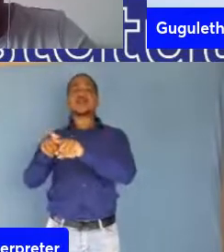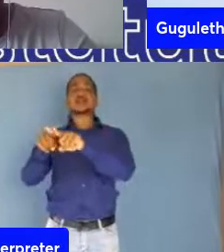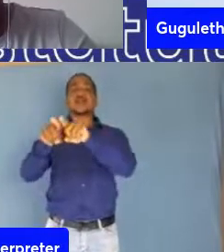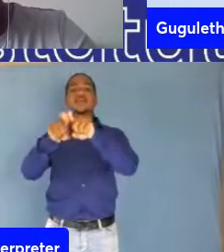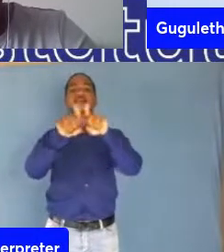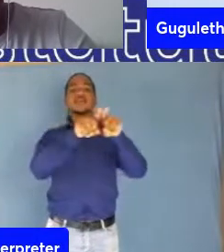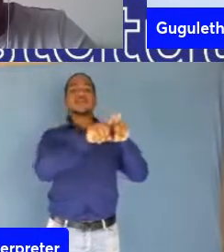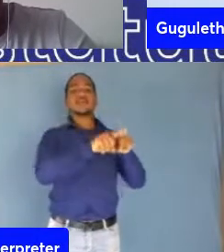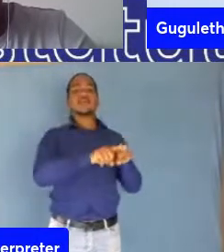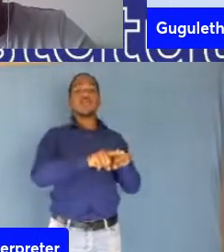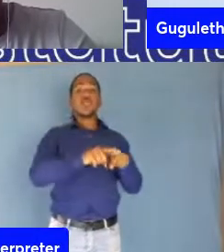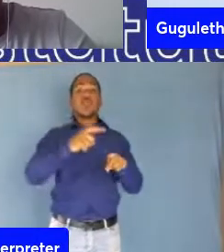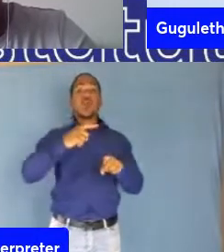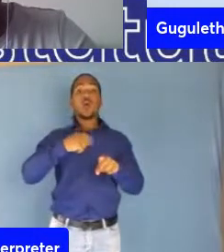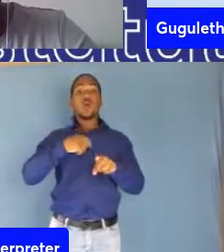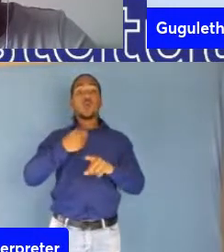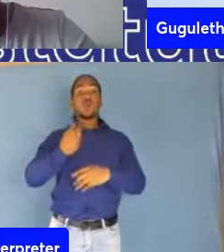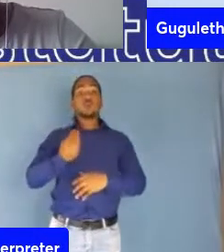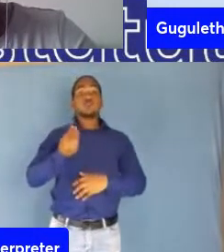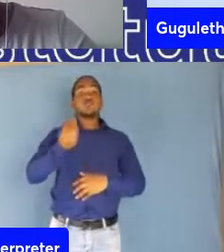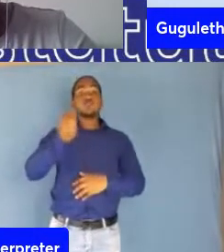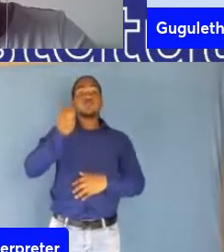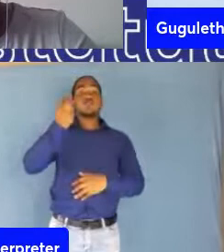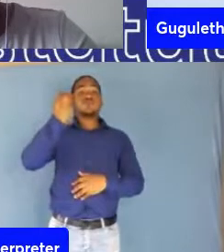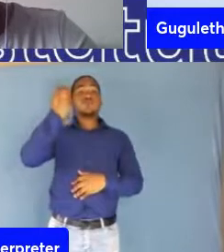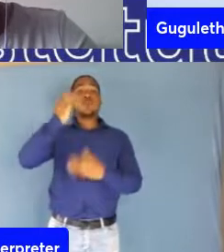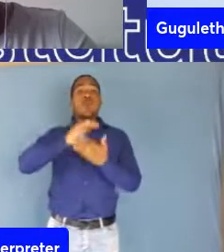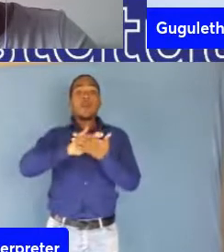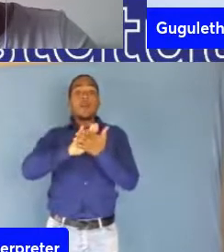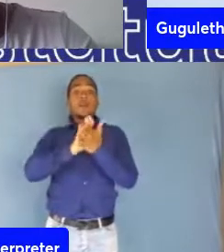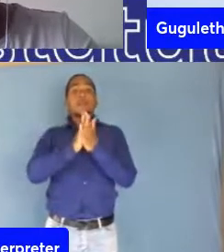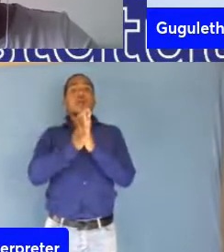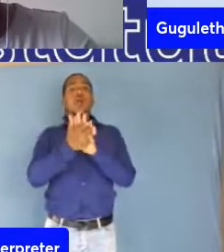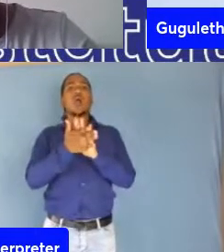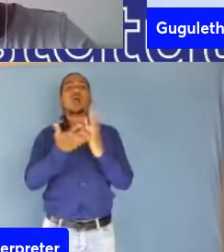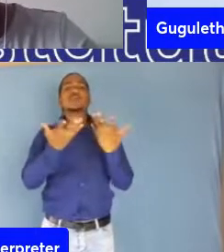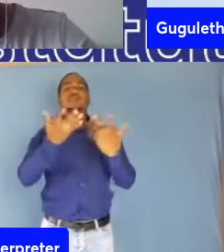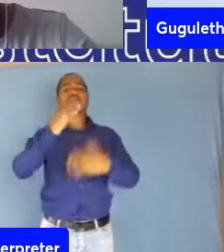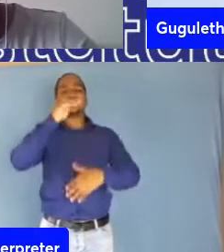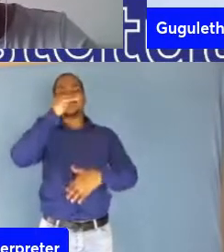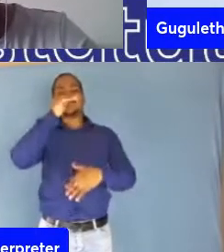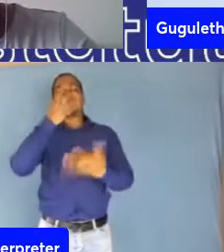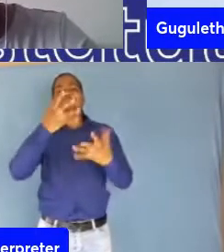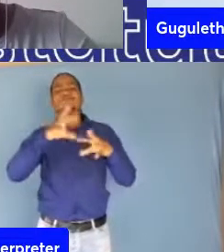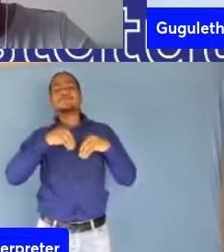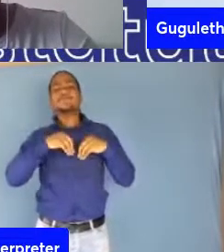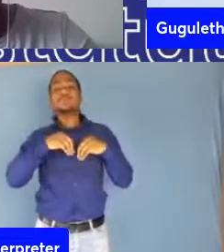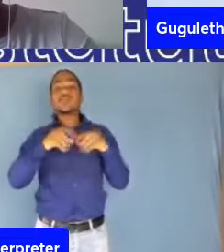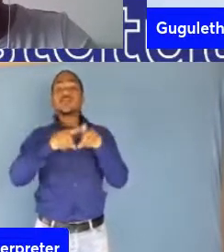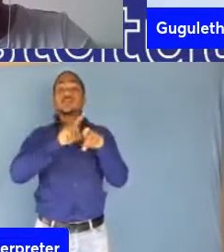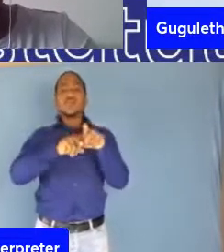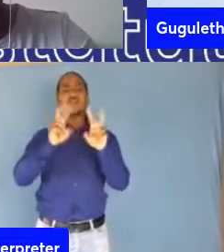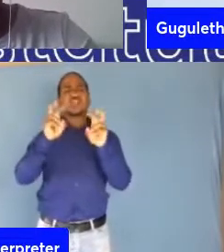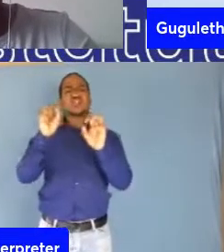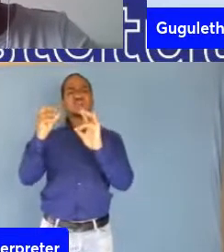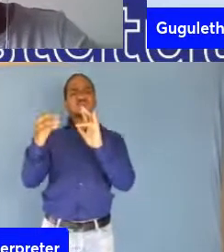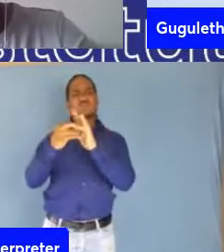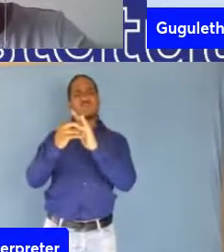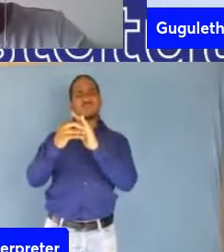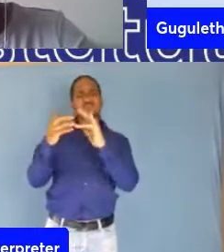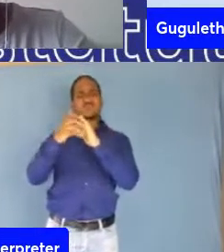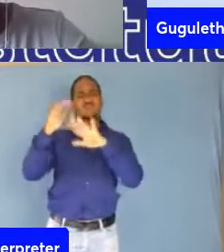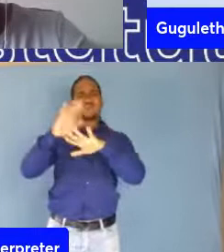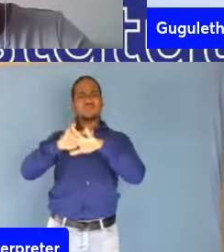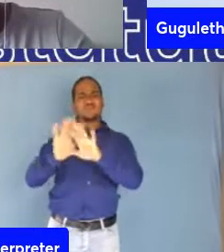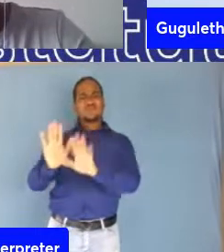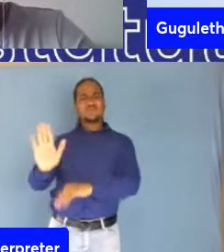grow, it becomes normalized, especially in a setup where it's a marital setup. Sometimes you can't